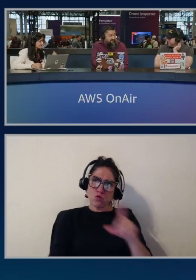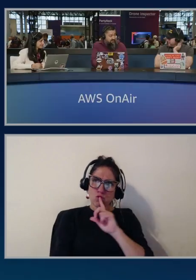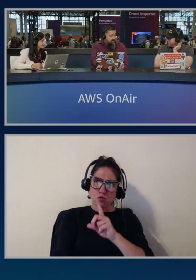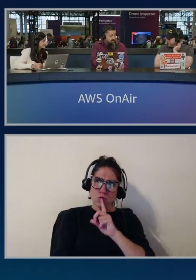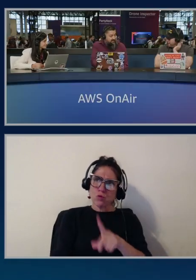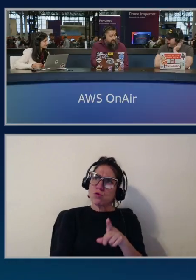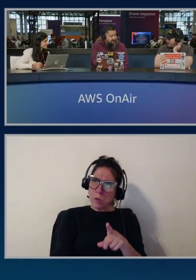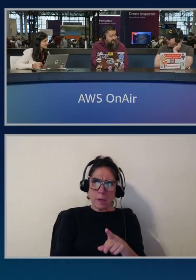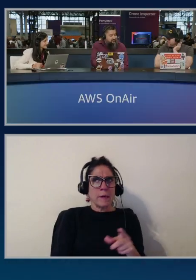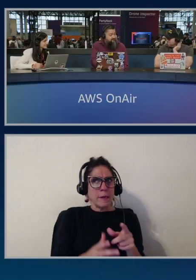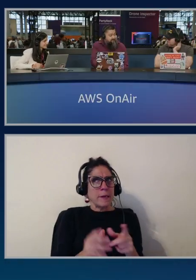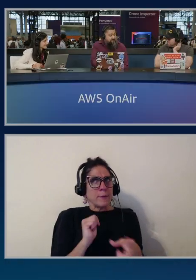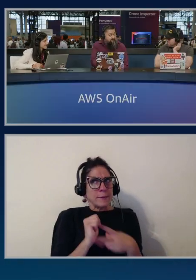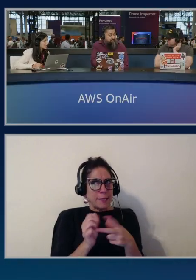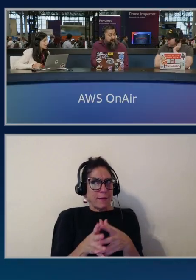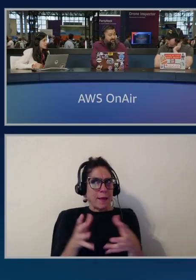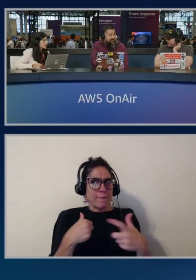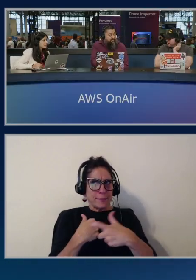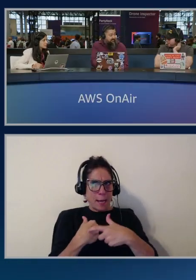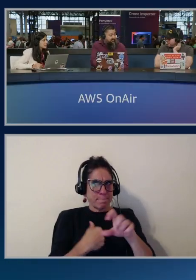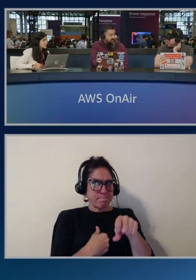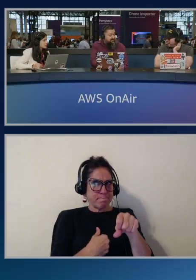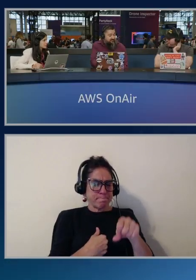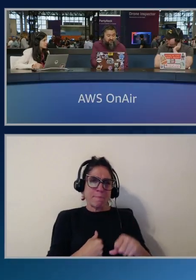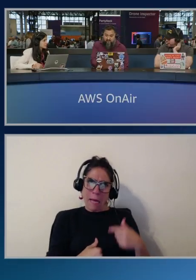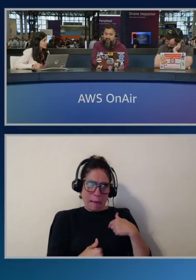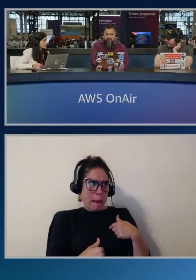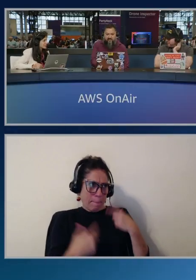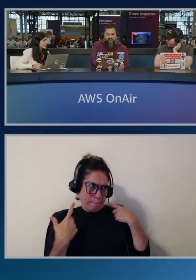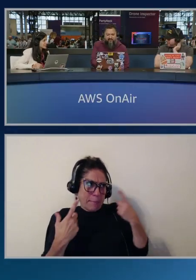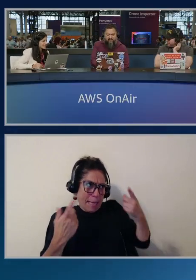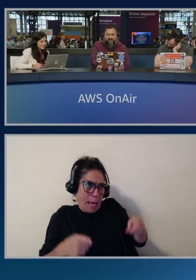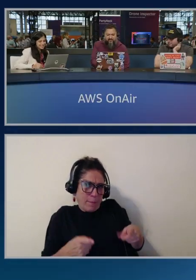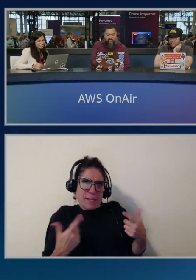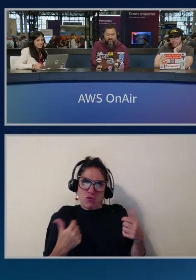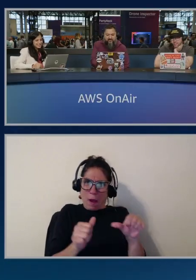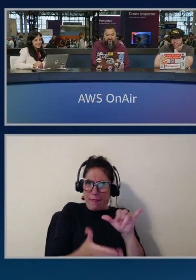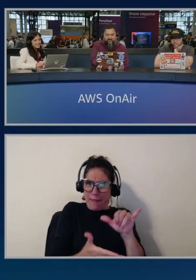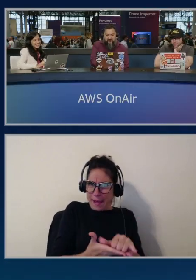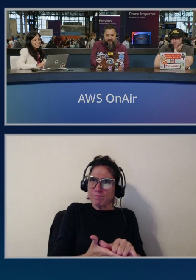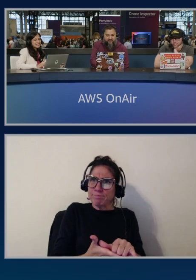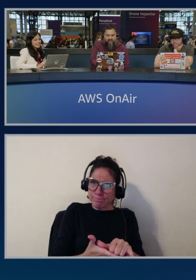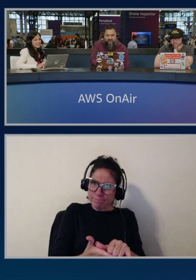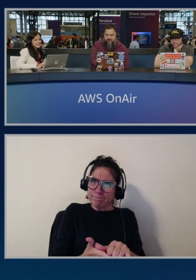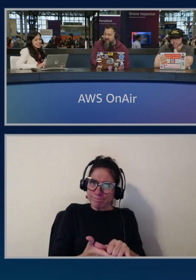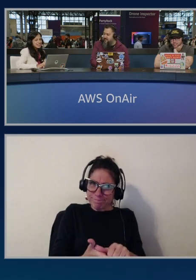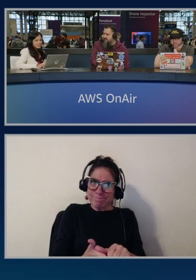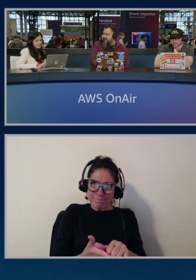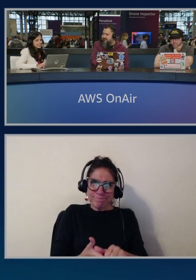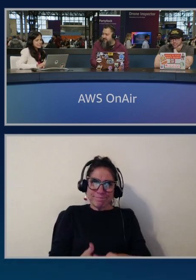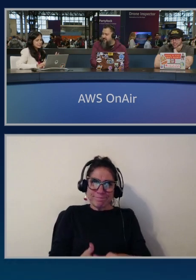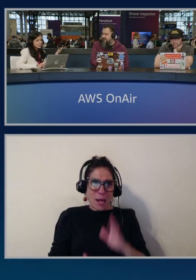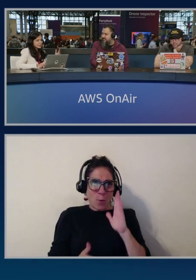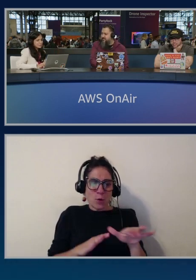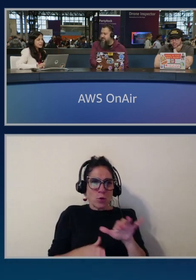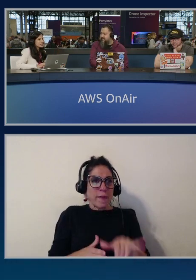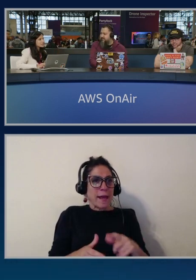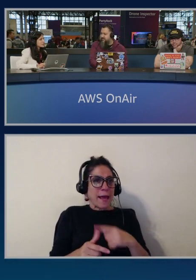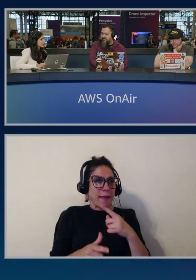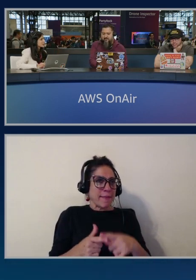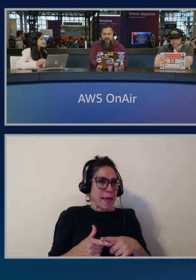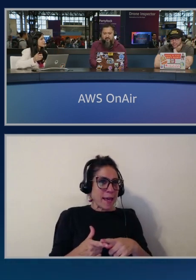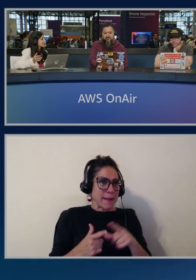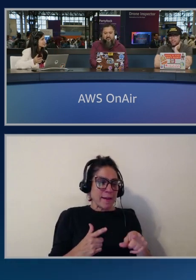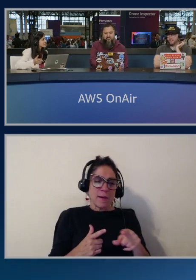a ton of time. Wow. I'm down. Yeah, let's try it. Yeah, totally going to do it. Okay, and then there's of course some plugins